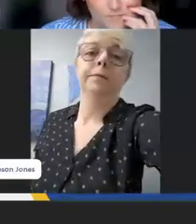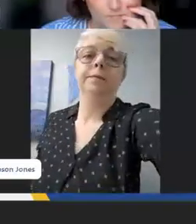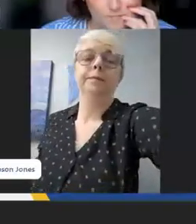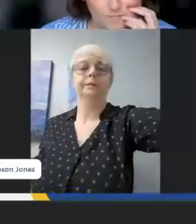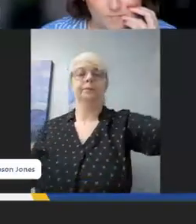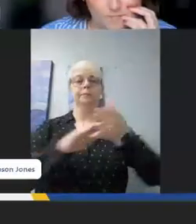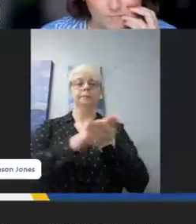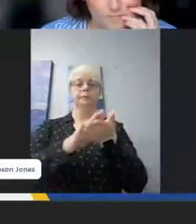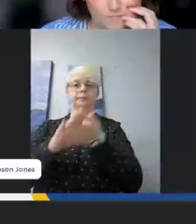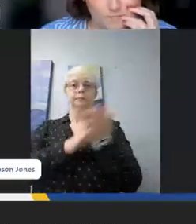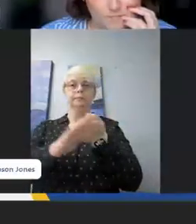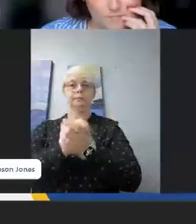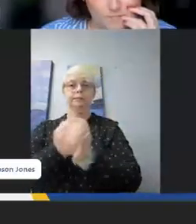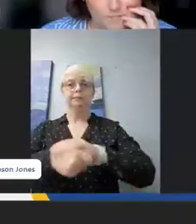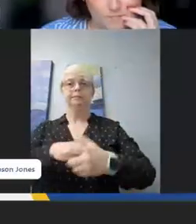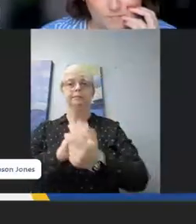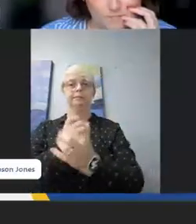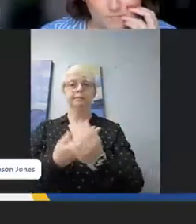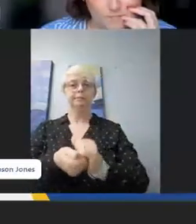or the other.